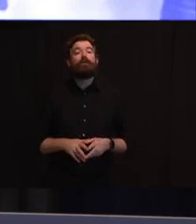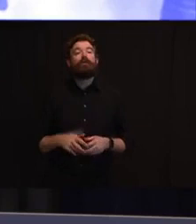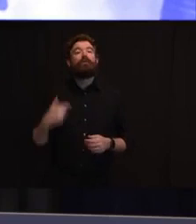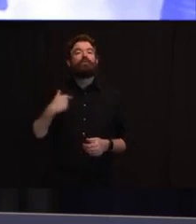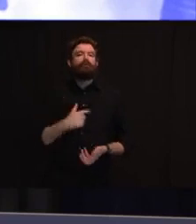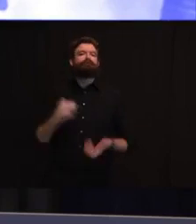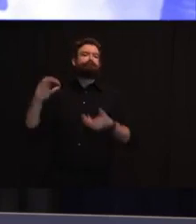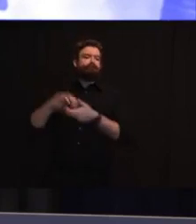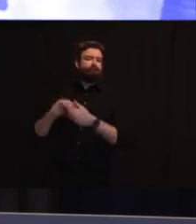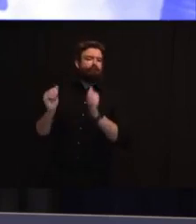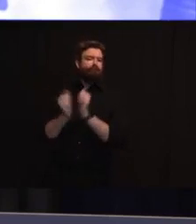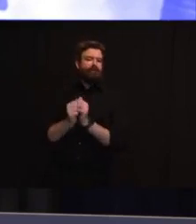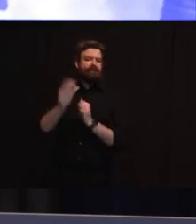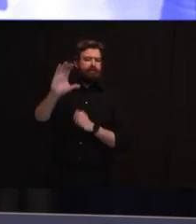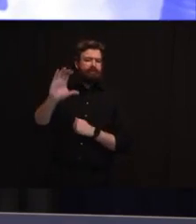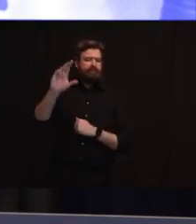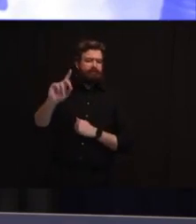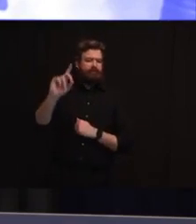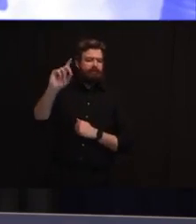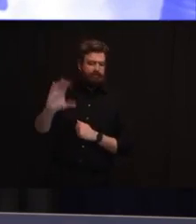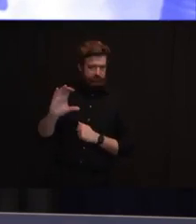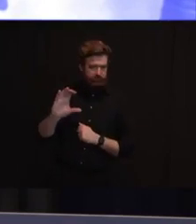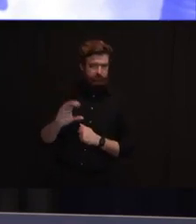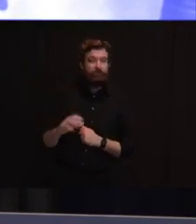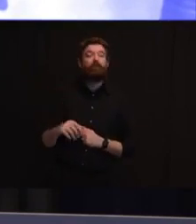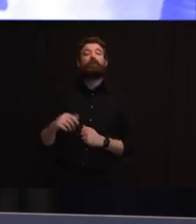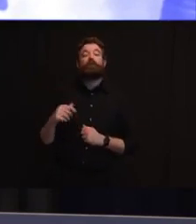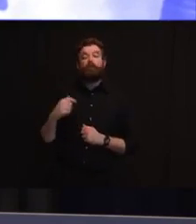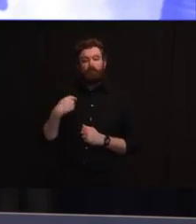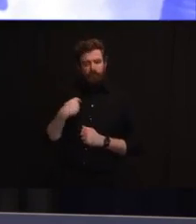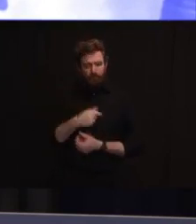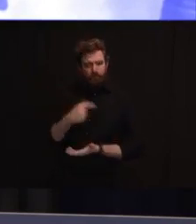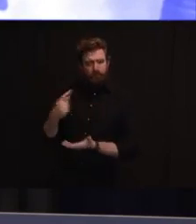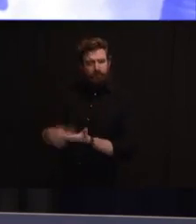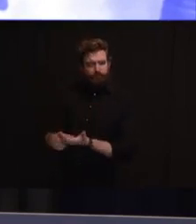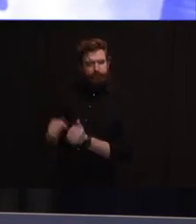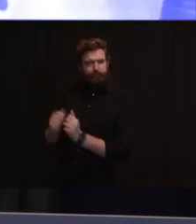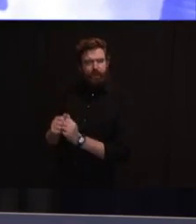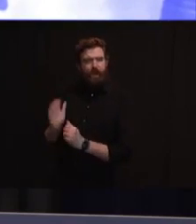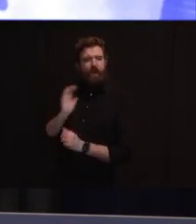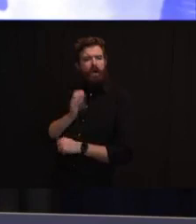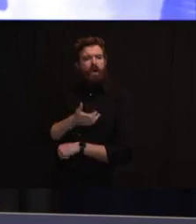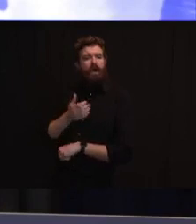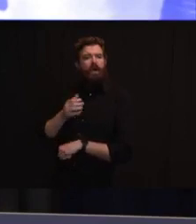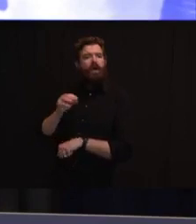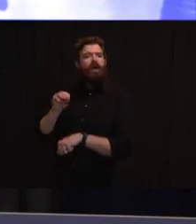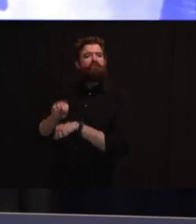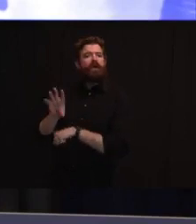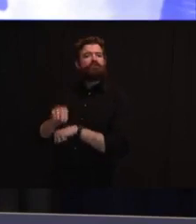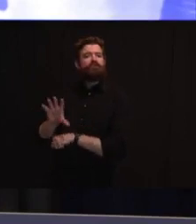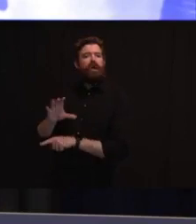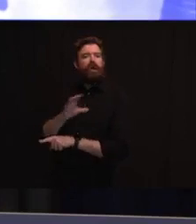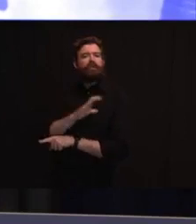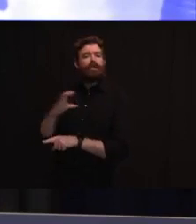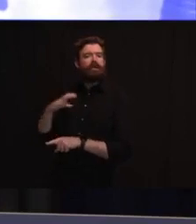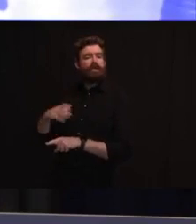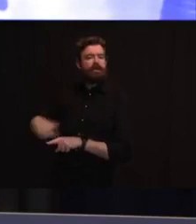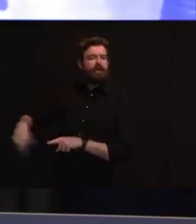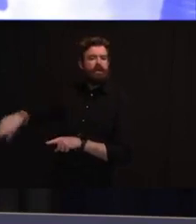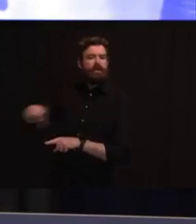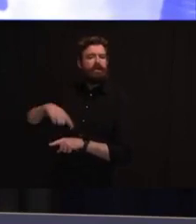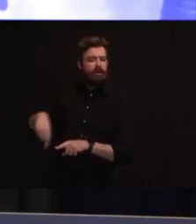Committee, we continue to review the conditions that put individuals at increased risk of